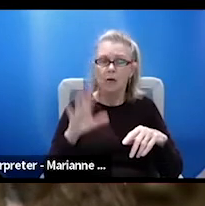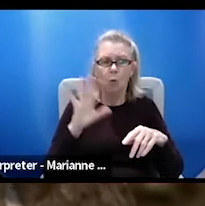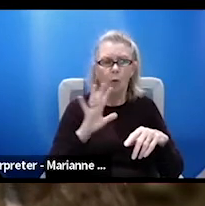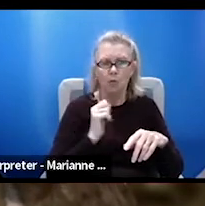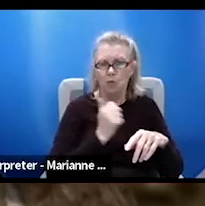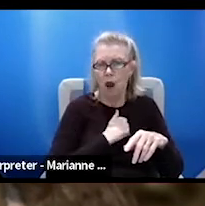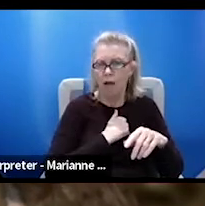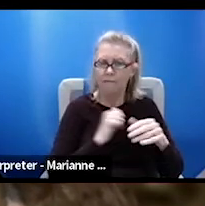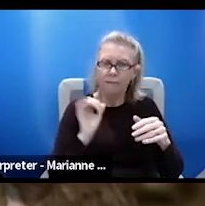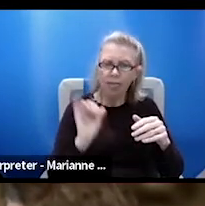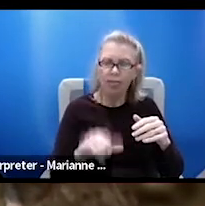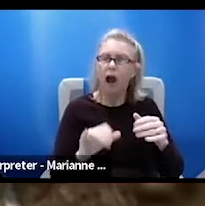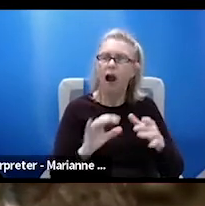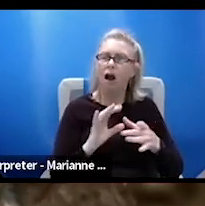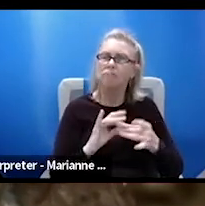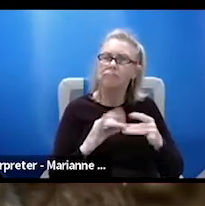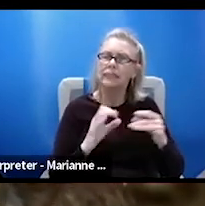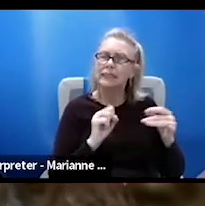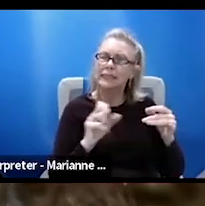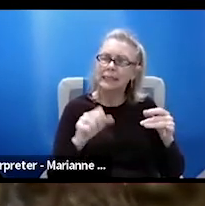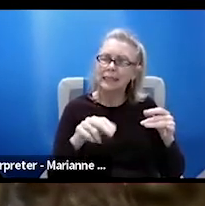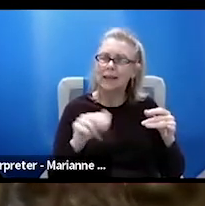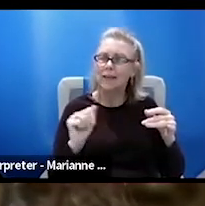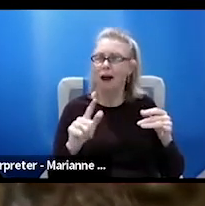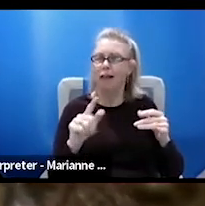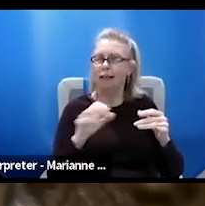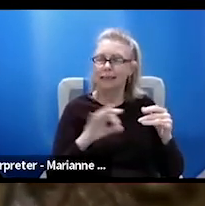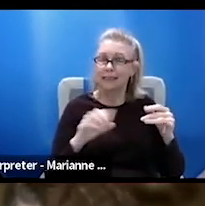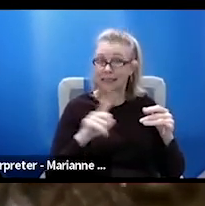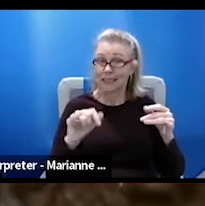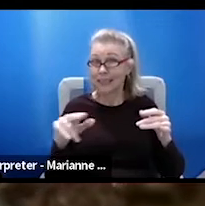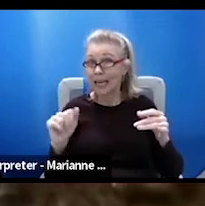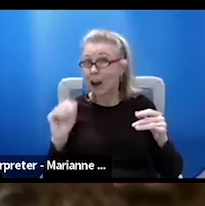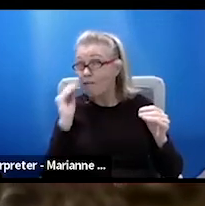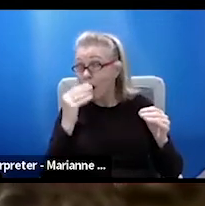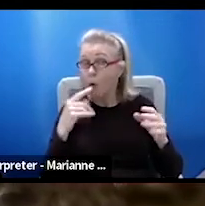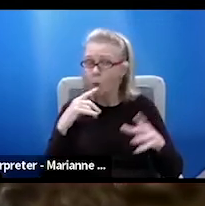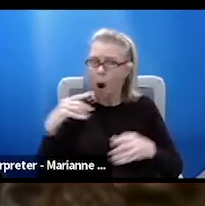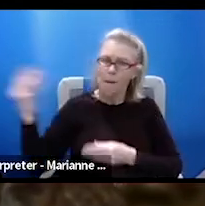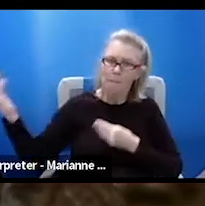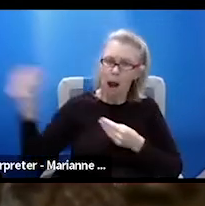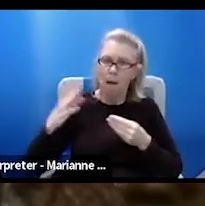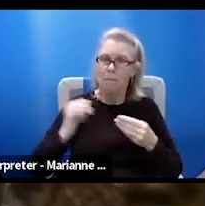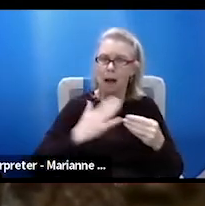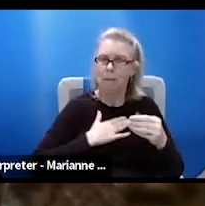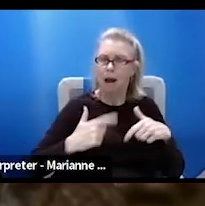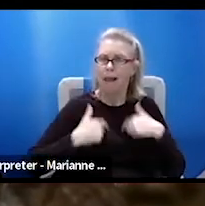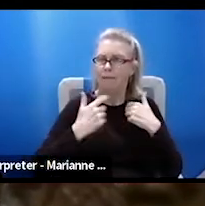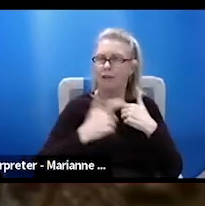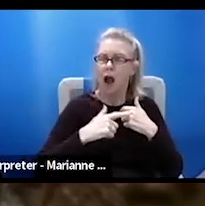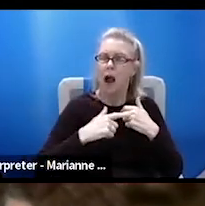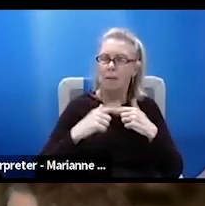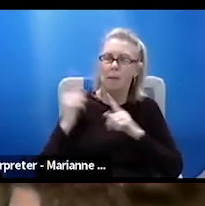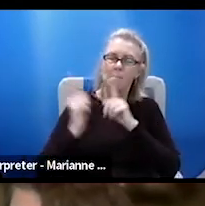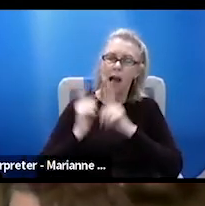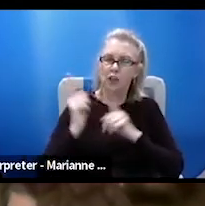of method, life events, and seasonal gatherings. The zinnias, which were originally passed down to me by my lifetime mentor, John